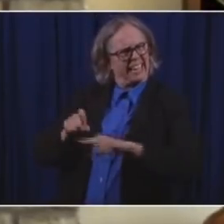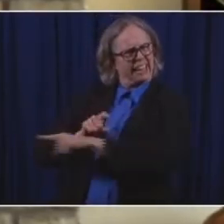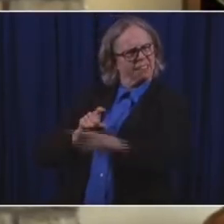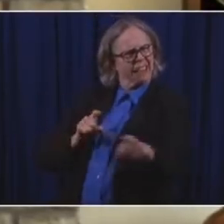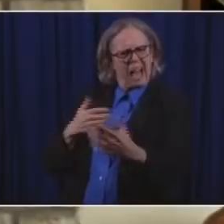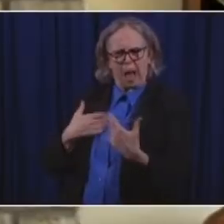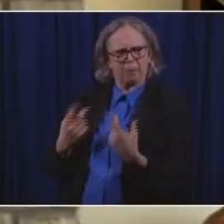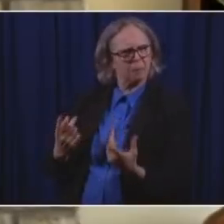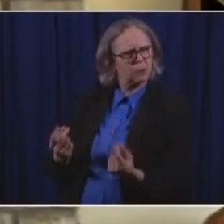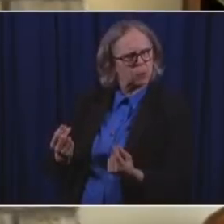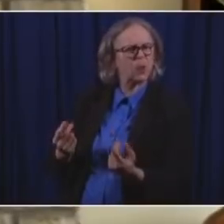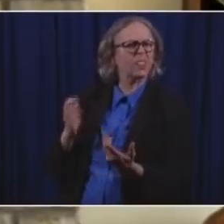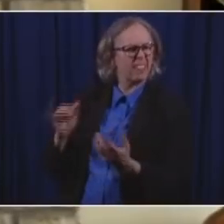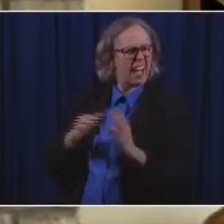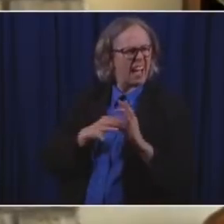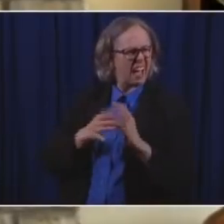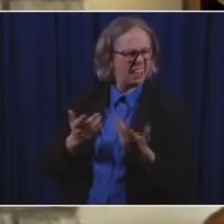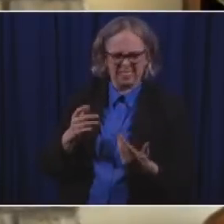for